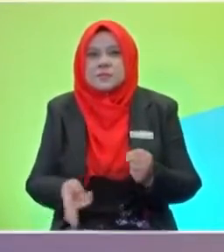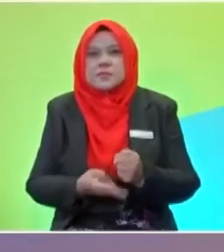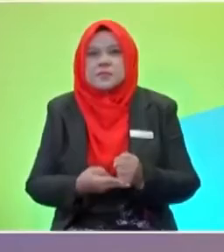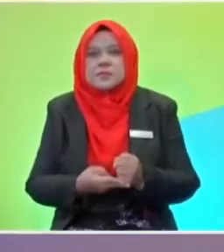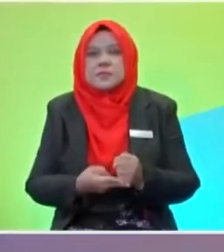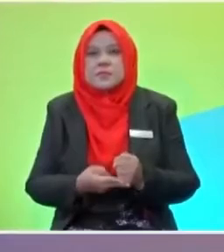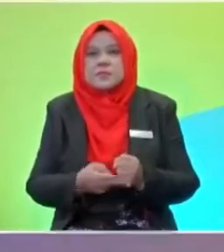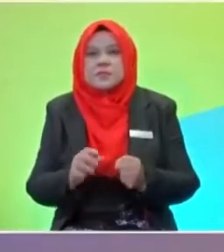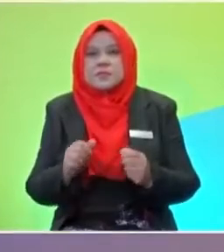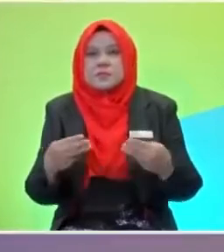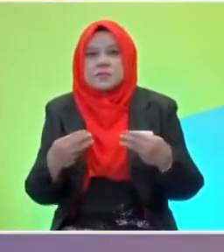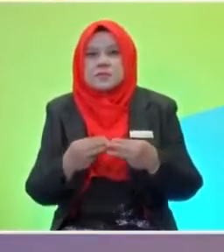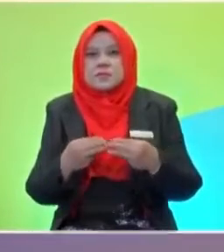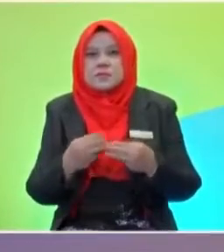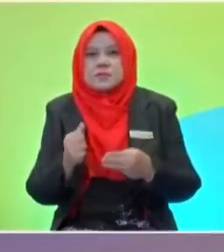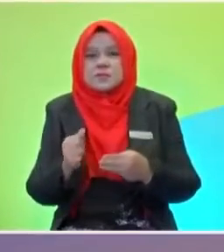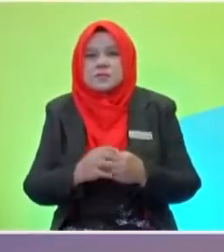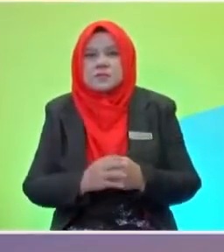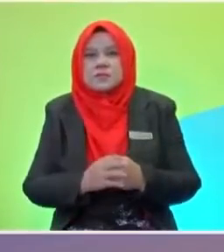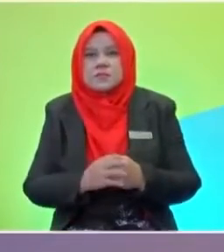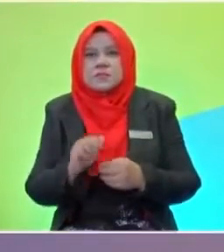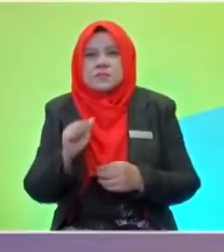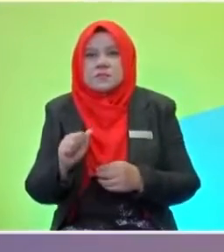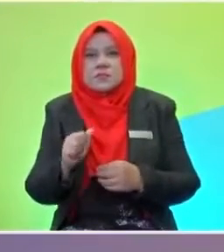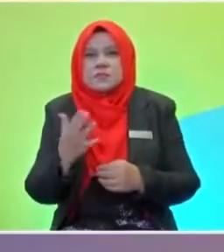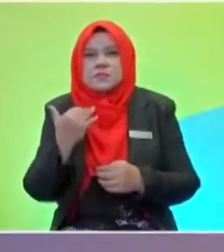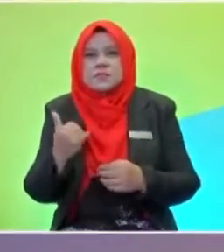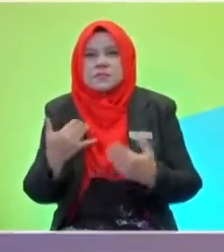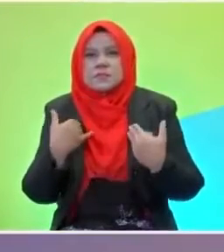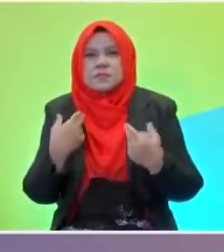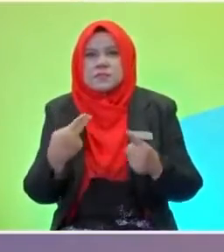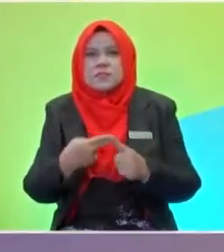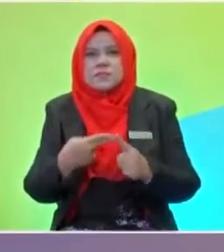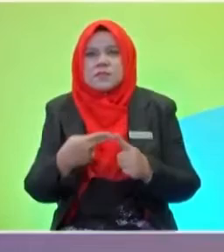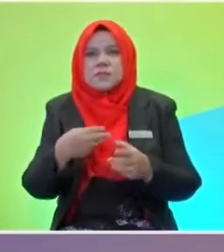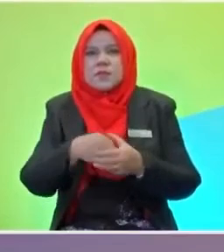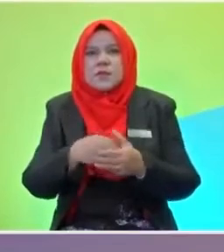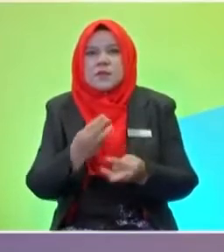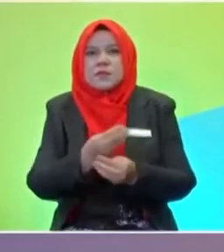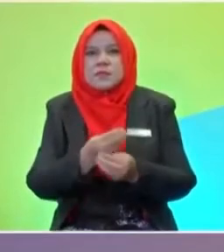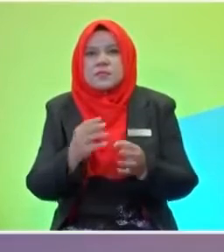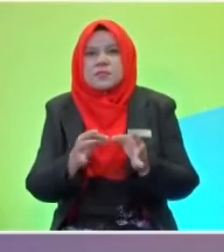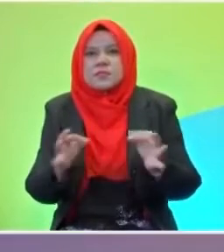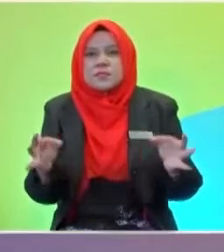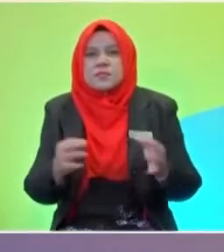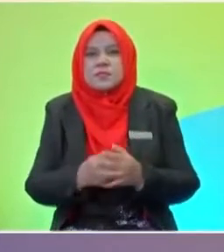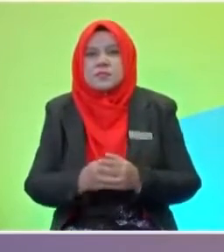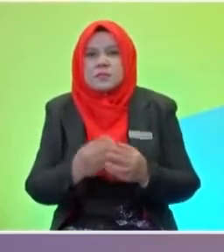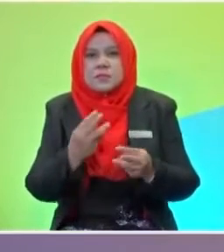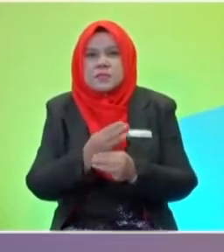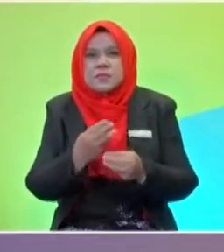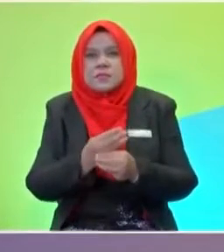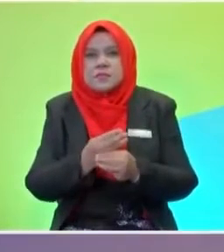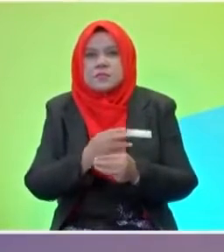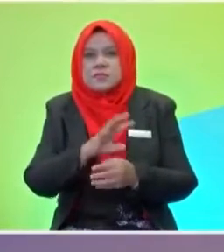equals... A? Why is there a letter in this mathematics equation? Isn't mathematics all